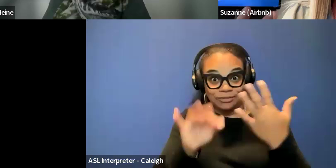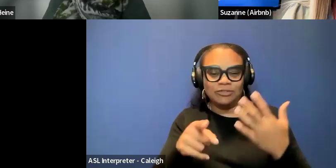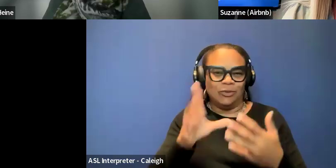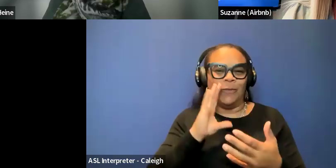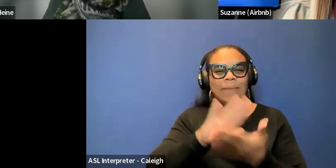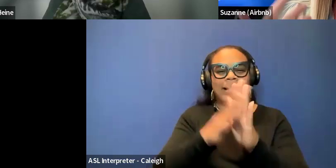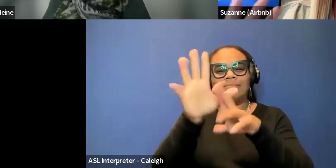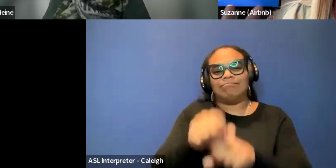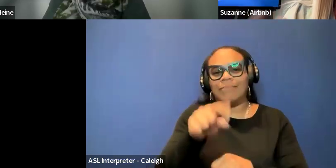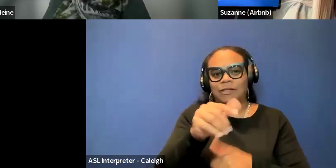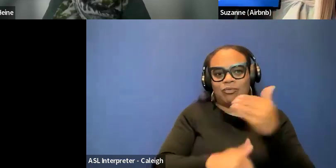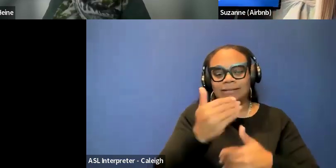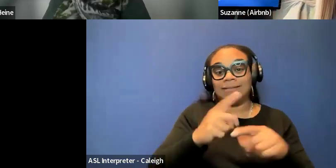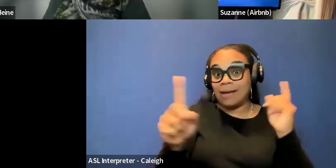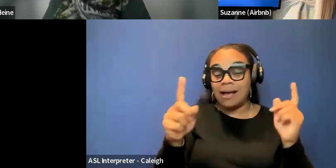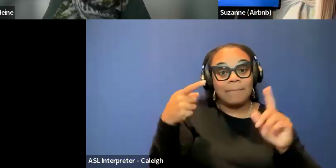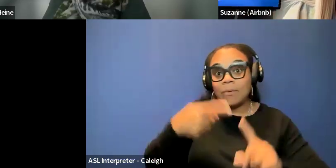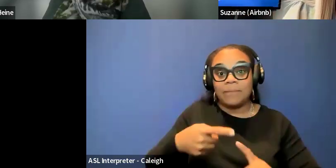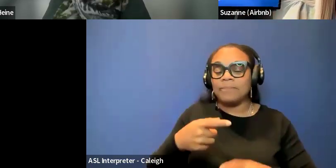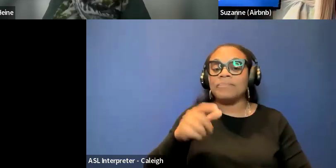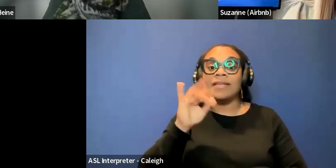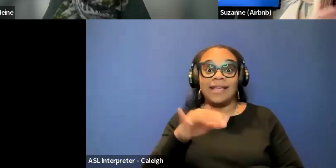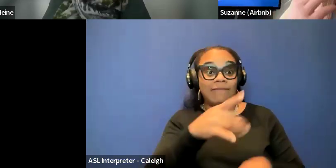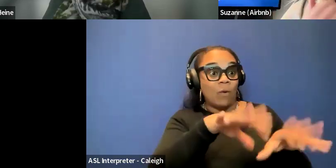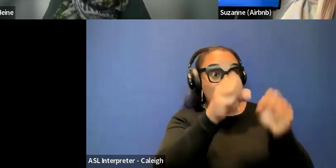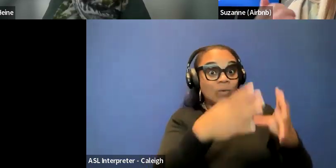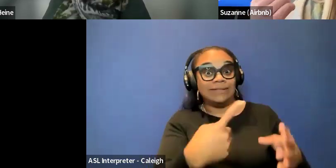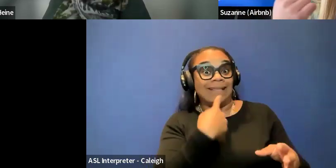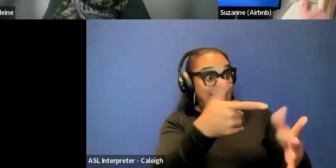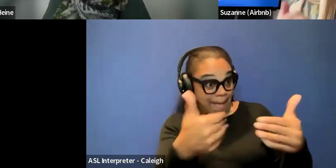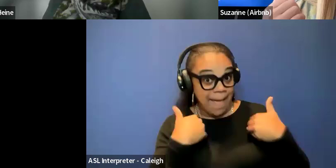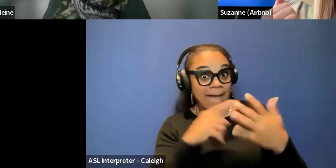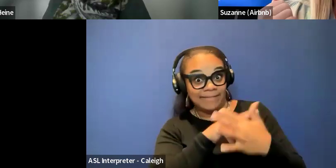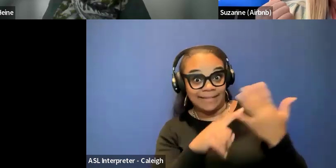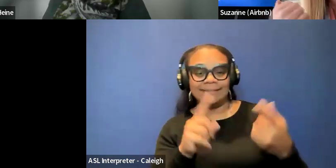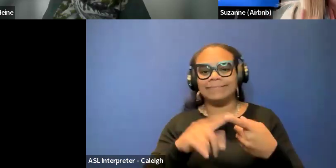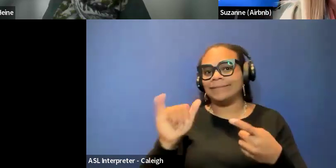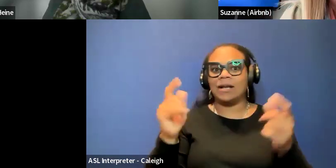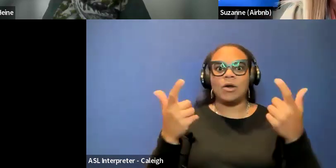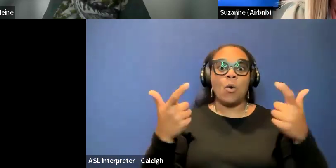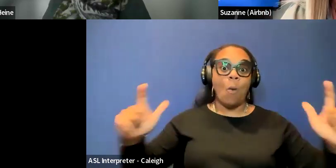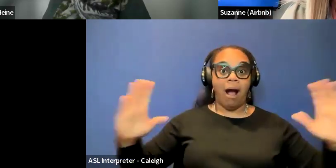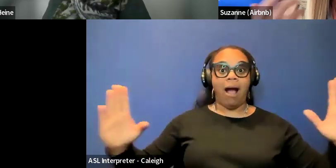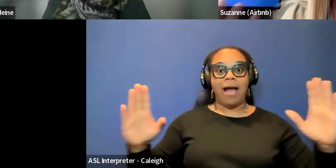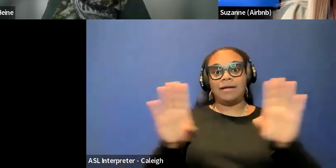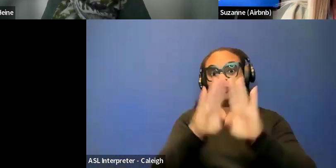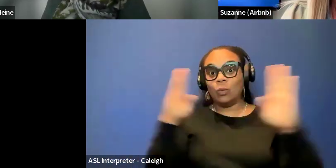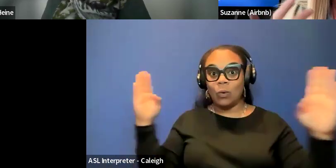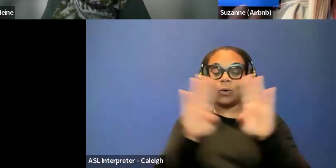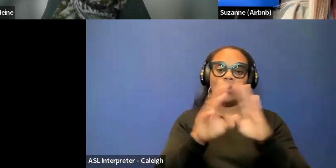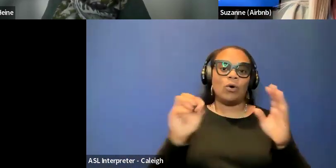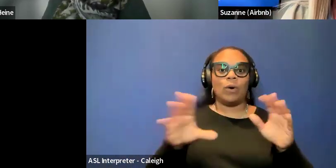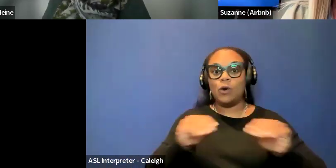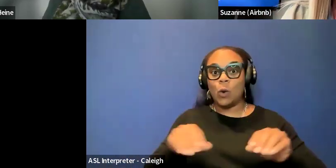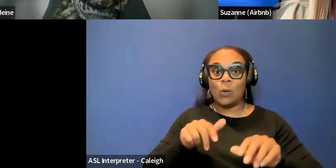But basically, if a host says that they have an accessibility feature, whether it's a grab bar, a wide doorway, a step-free entrance, they are required